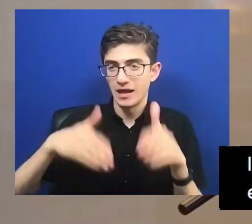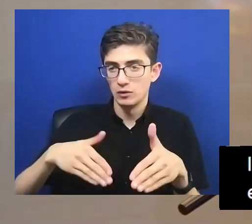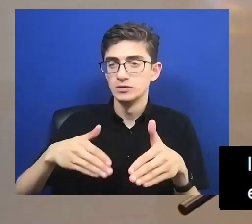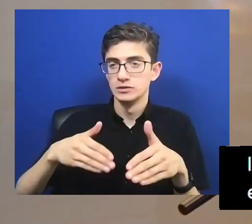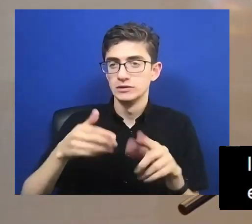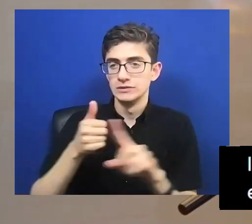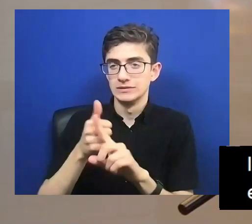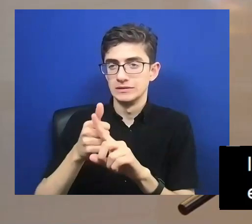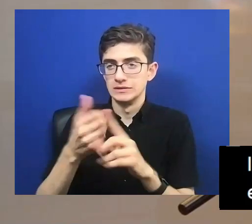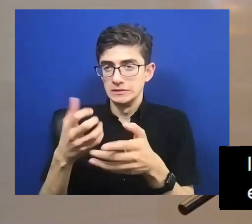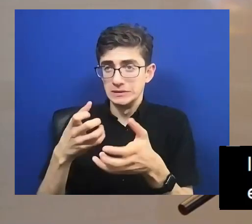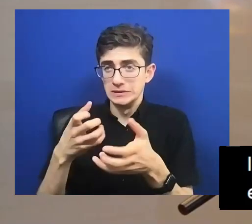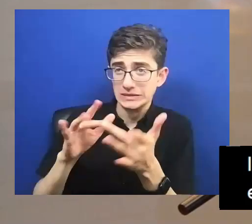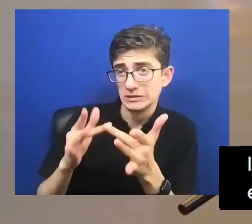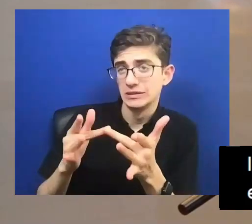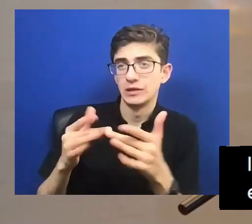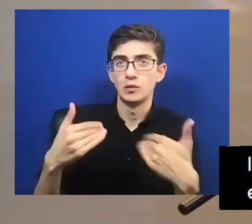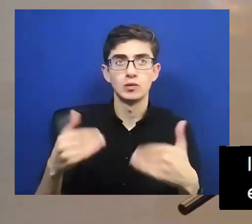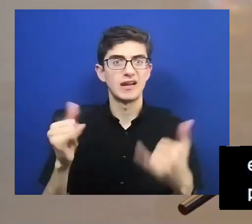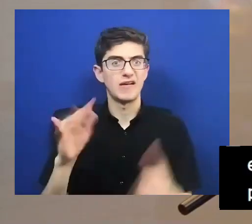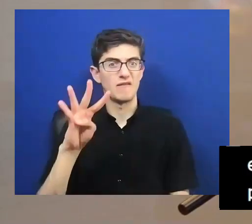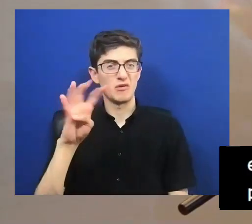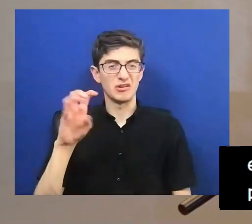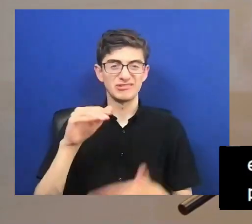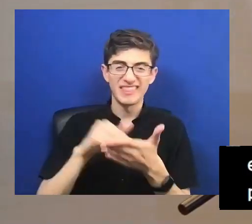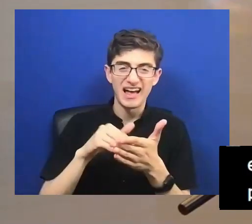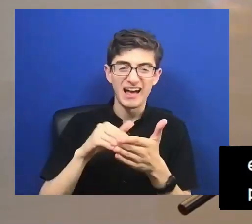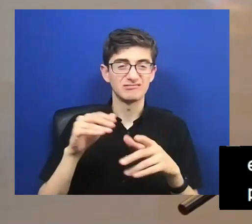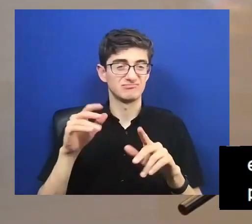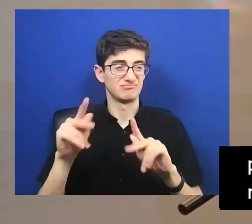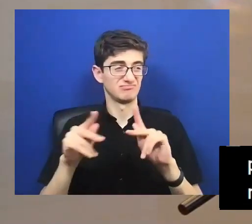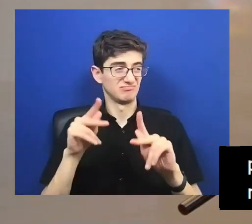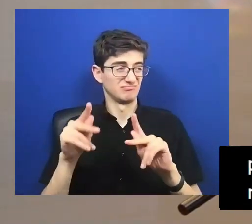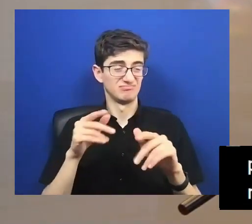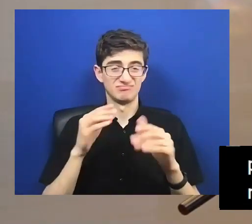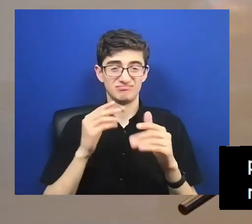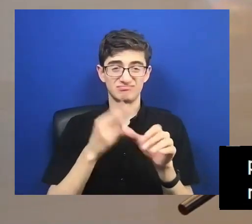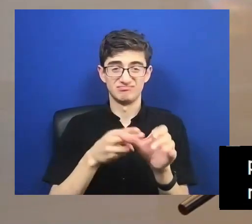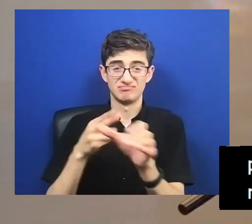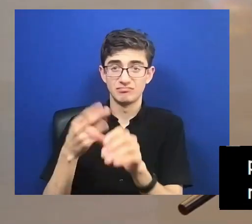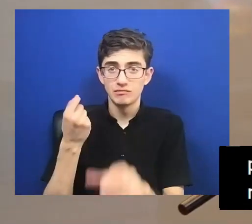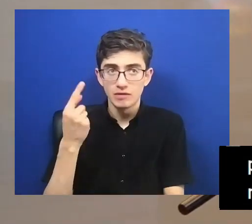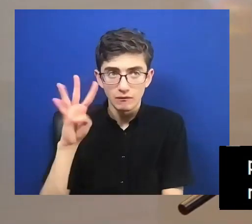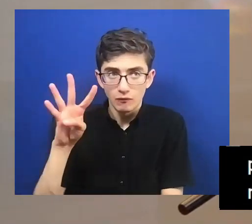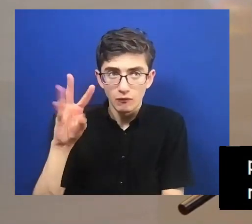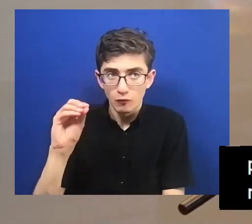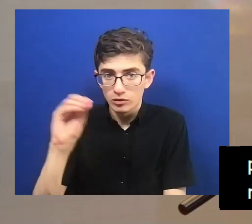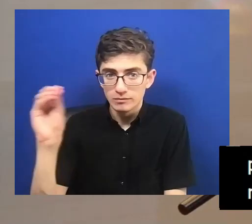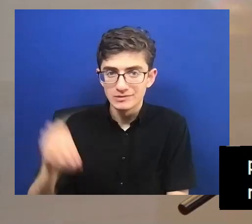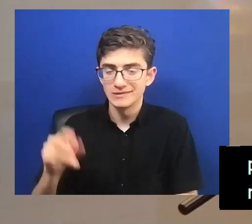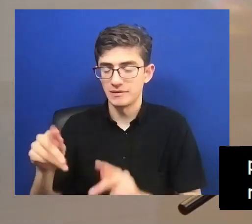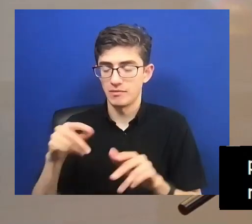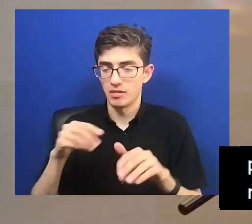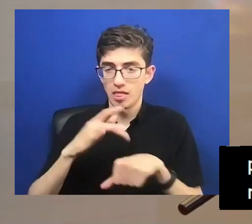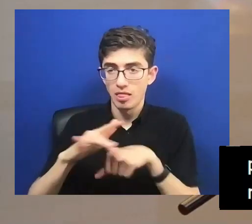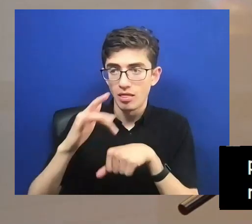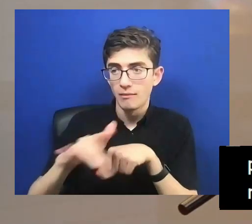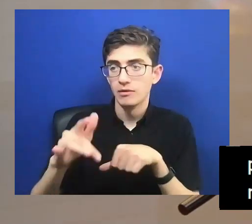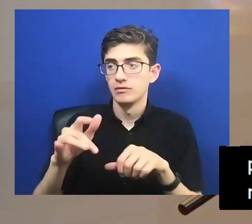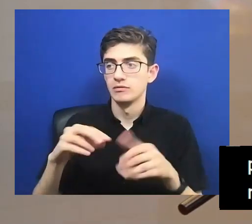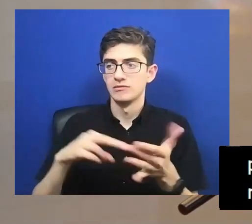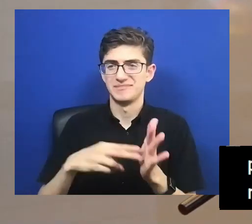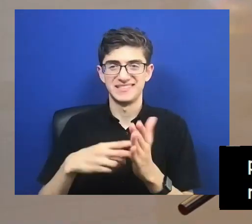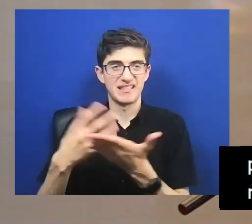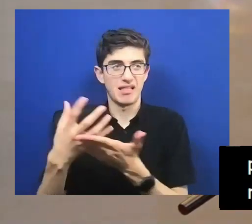in the program. That represents over 40% of eligible households collecting over $40 million in